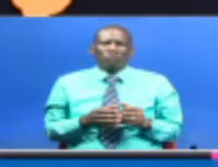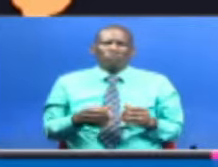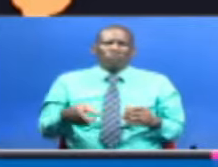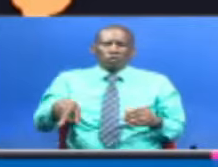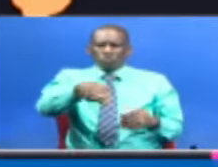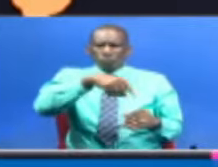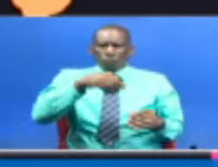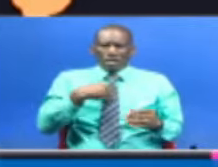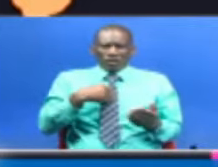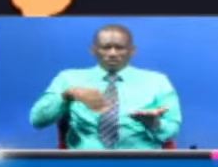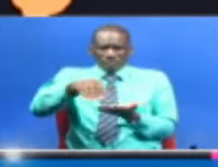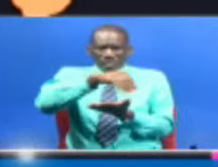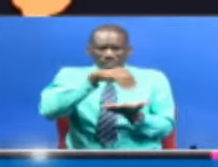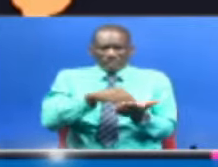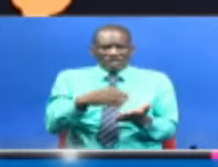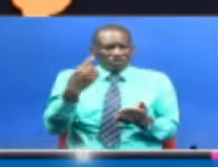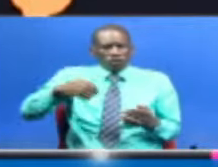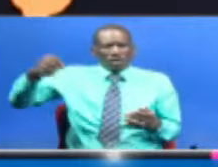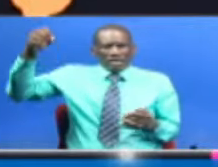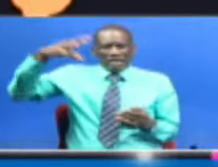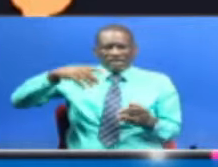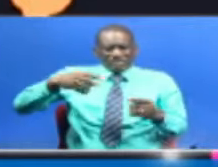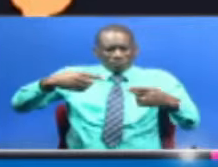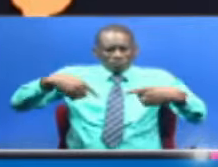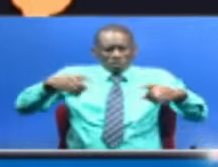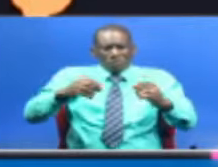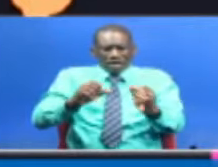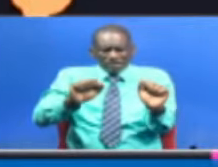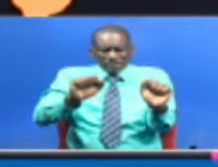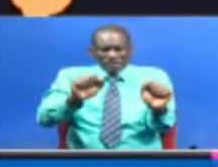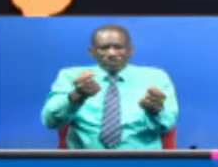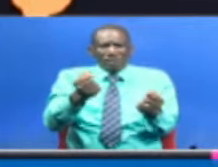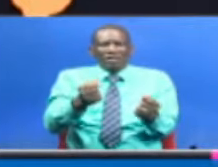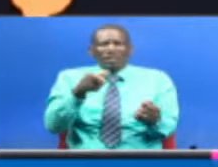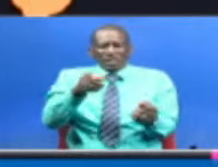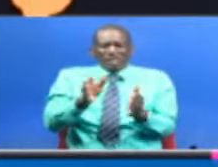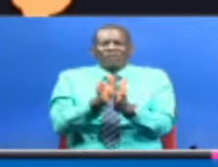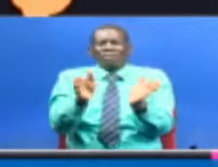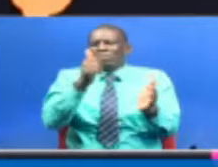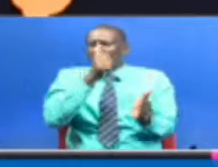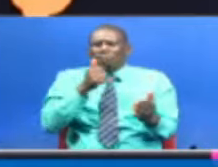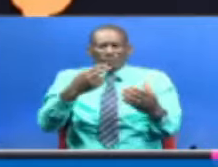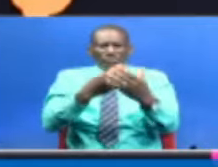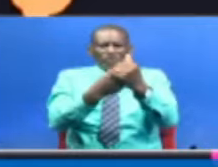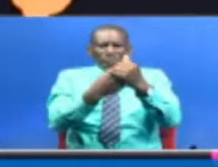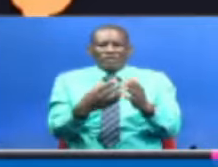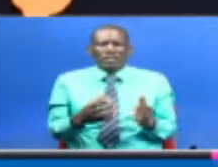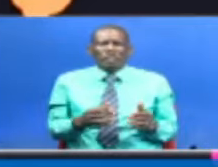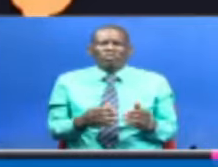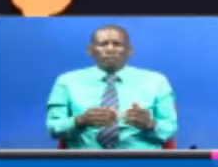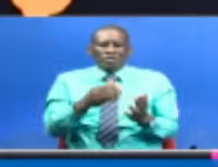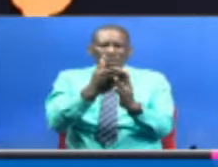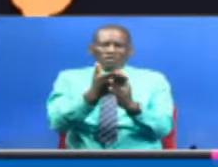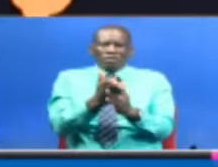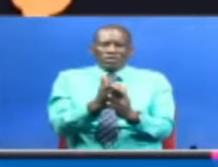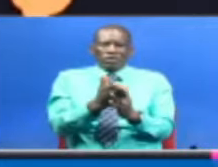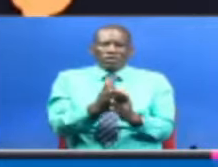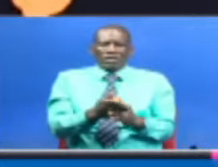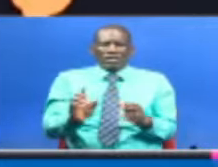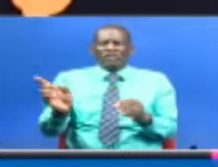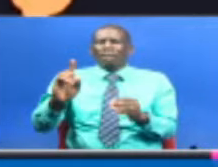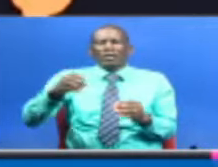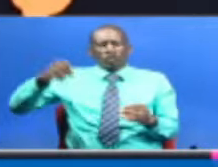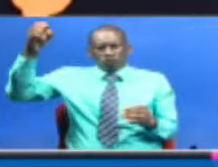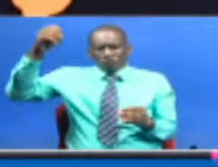the Center for Energy Efficiency and Conservation. And this is a public-private partnership between the Ministry of